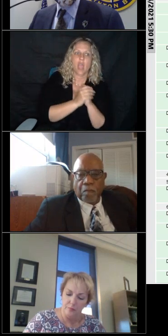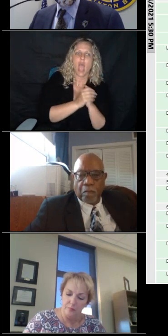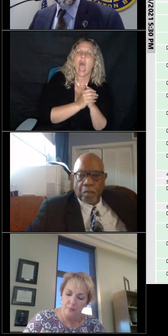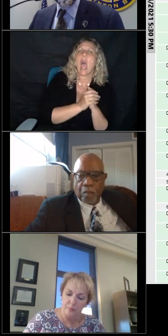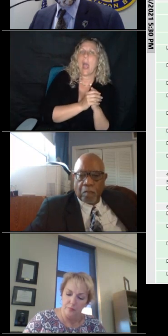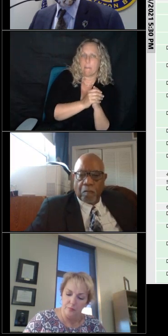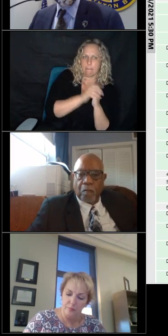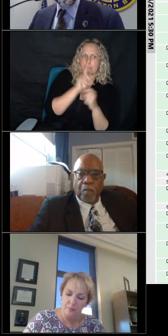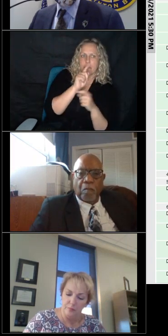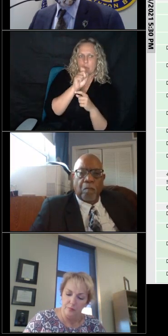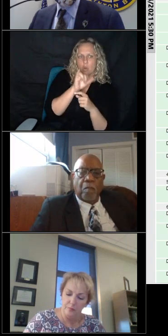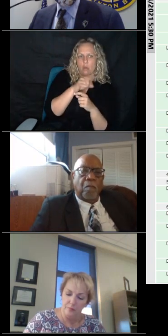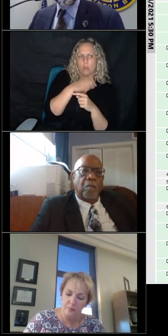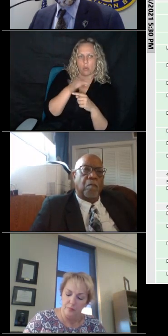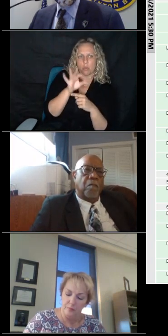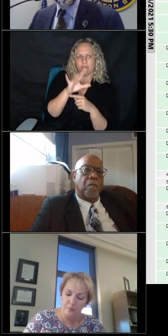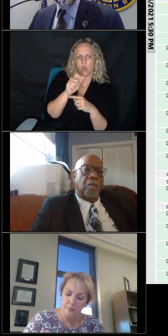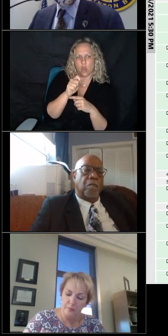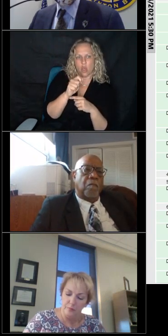Torrey Orr, Boynton Beach, Florida.